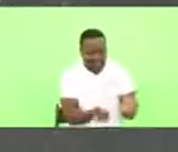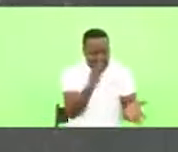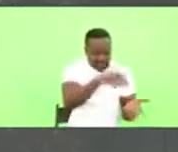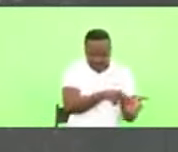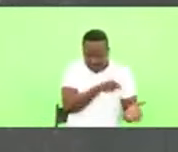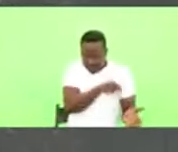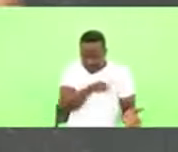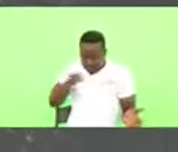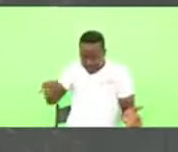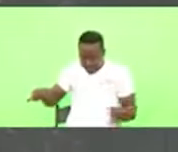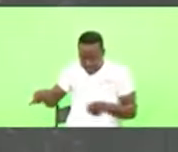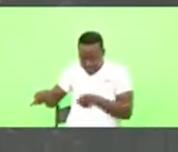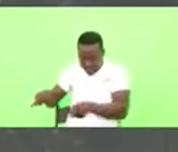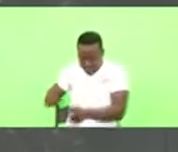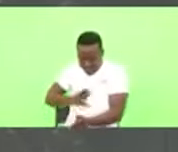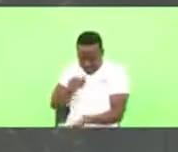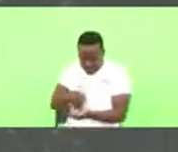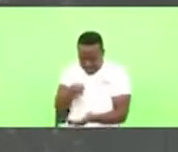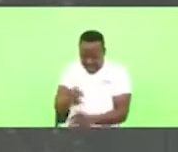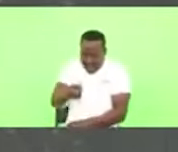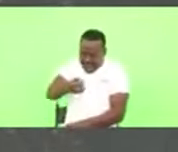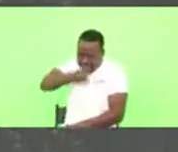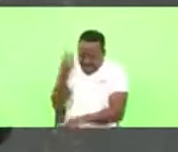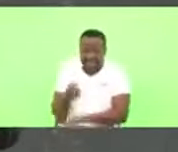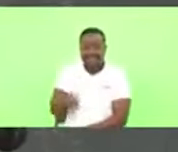was the toughest day in history.